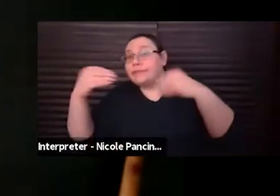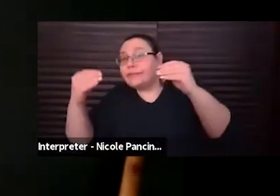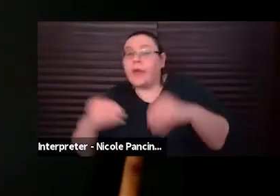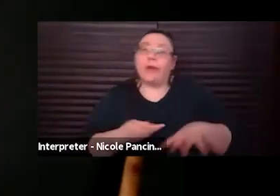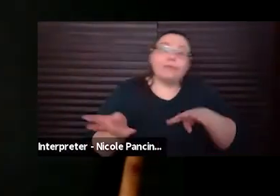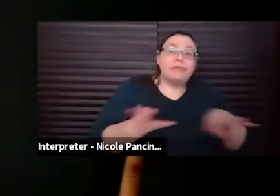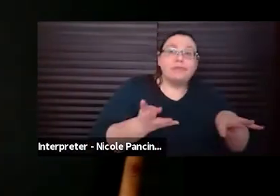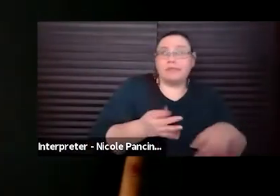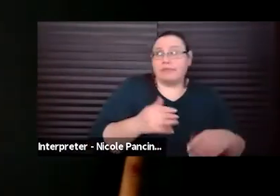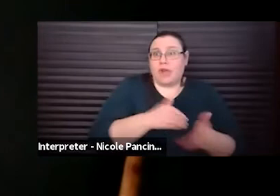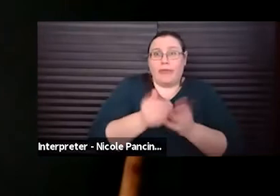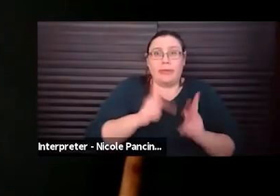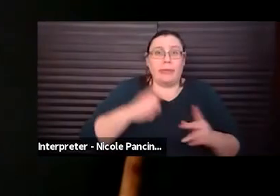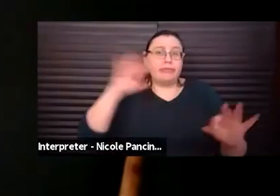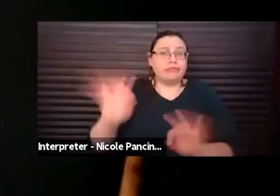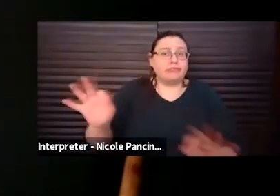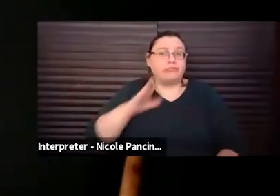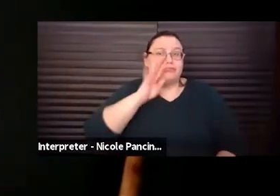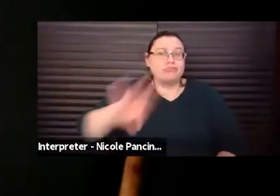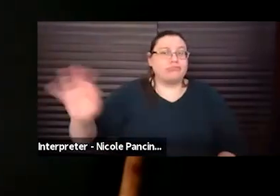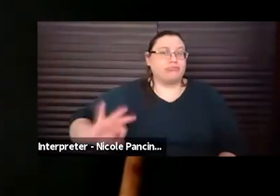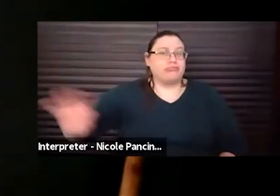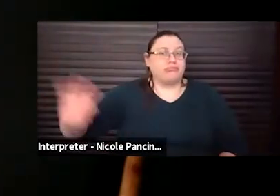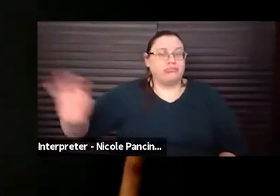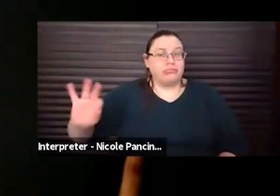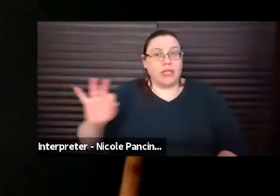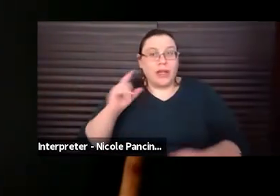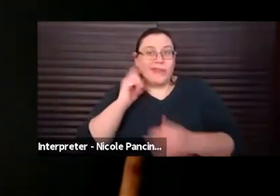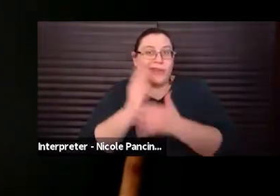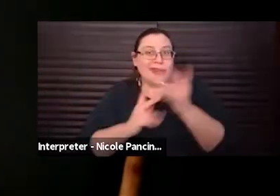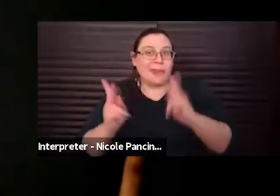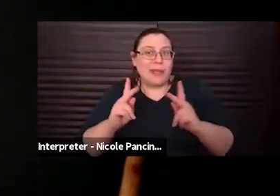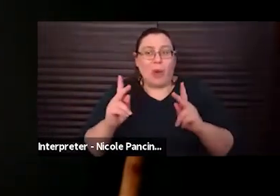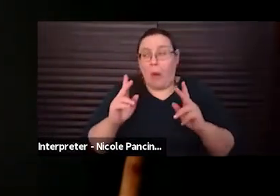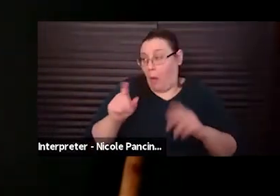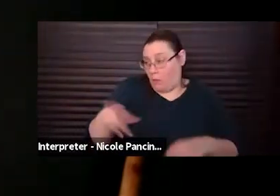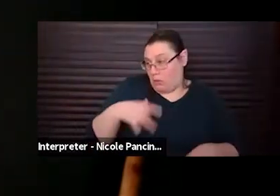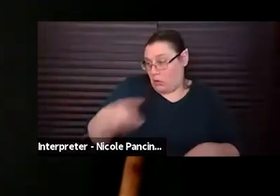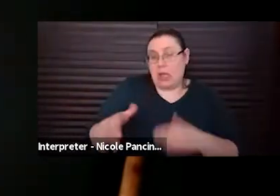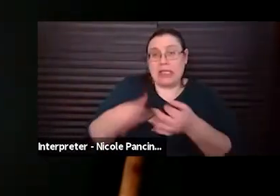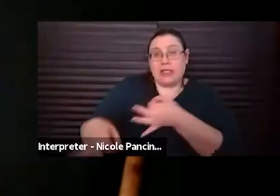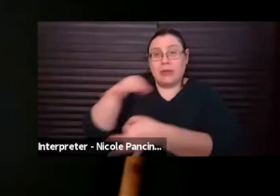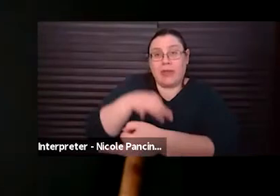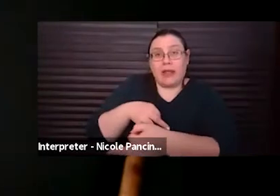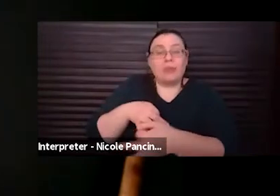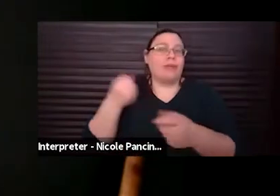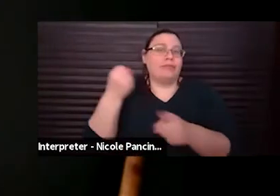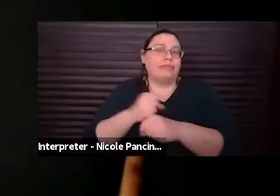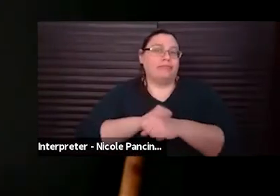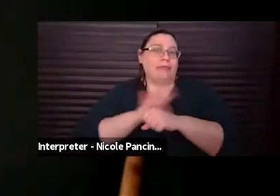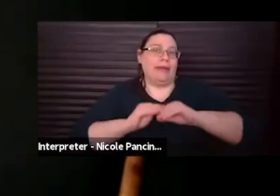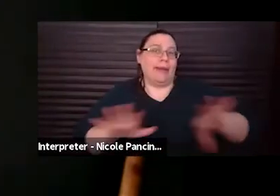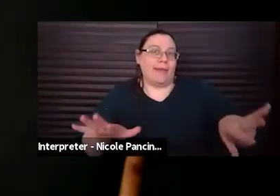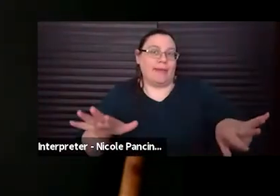taken for granted. By some, they were seen as easily replaceable until there was a pandemic, until